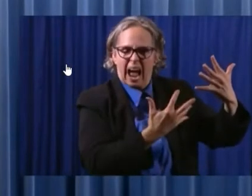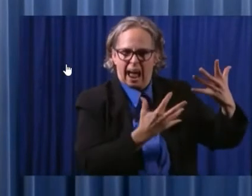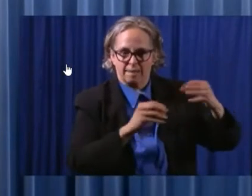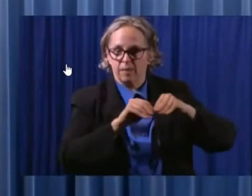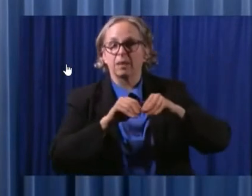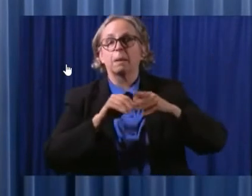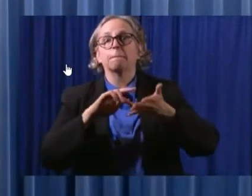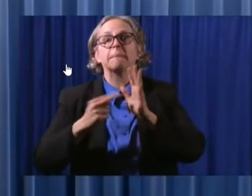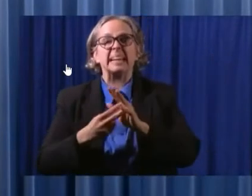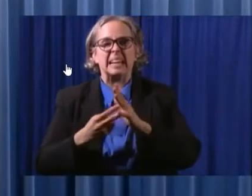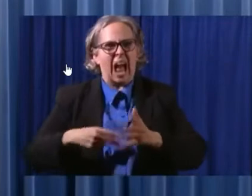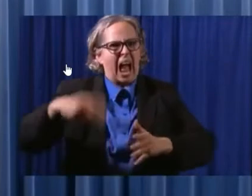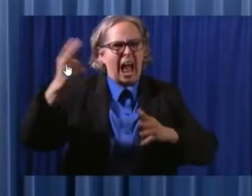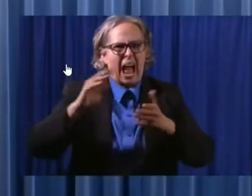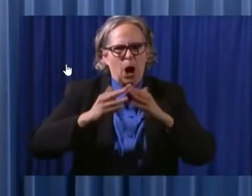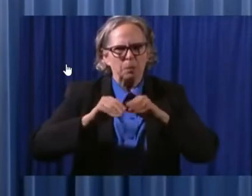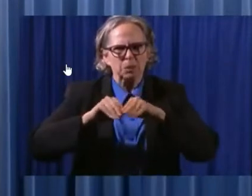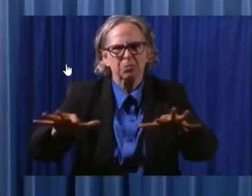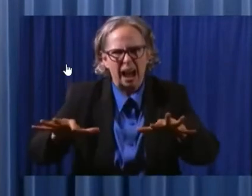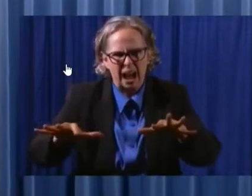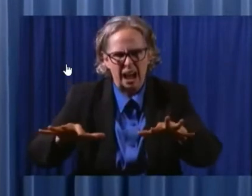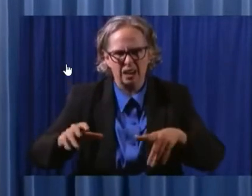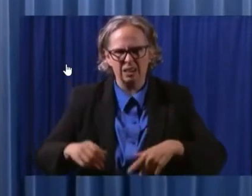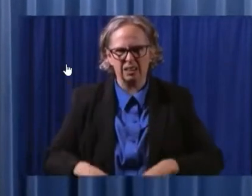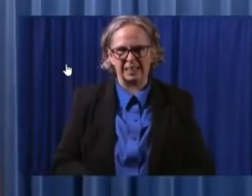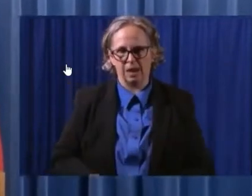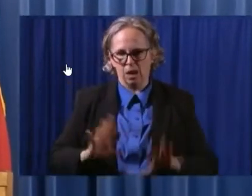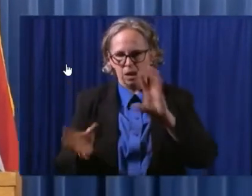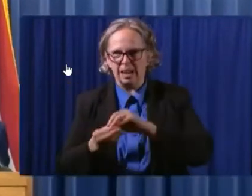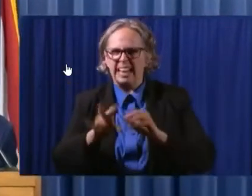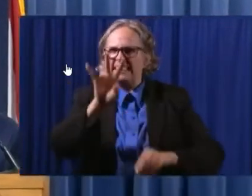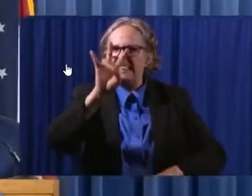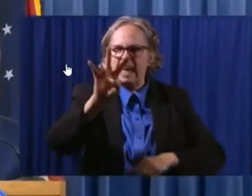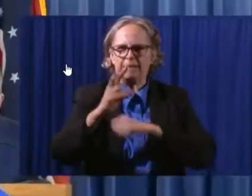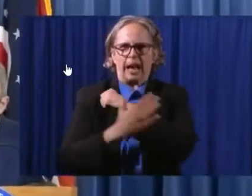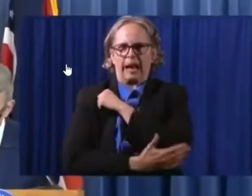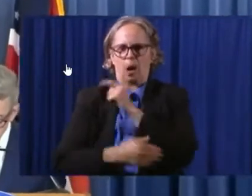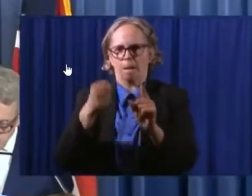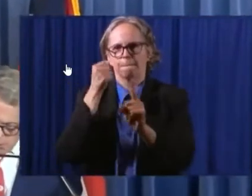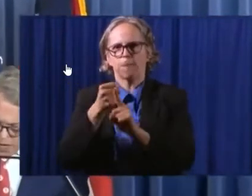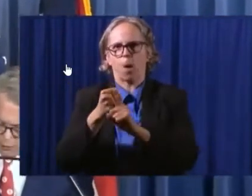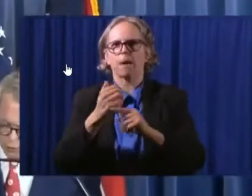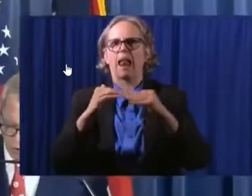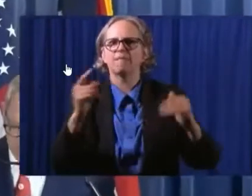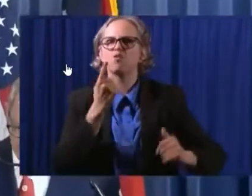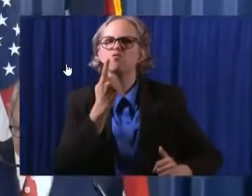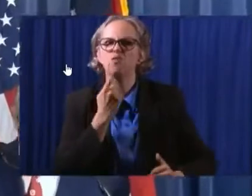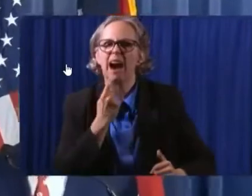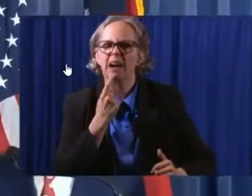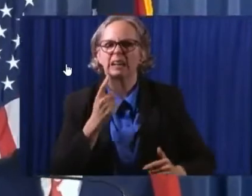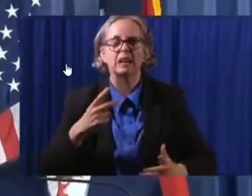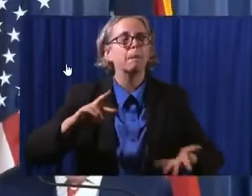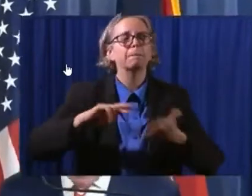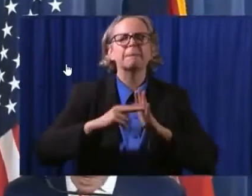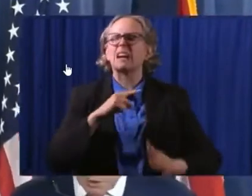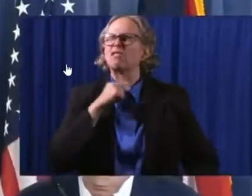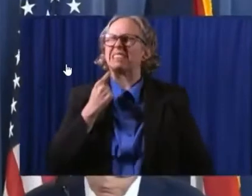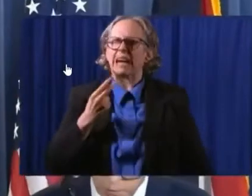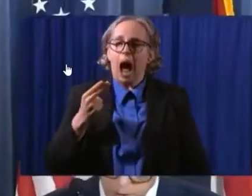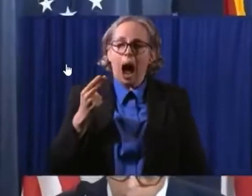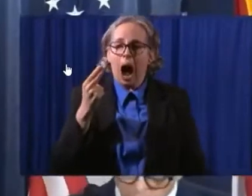Ohio counties at level 3. In these counties, risk is very high. Ohioans should limit activities as